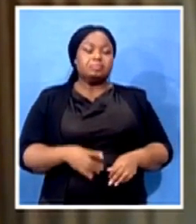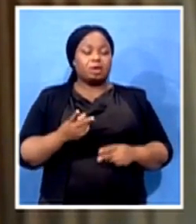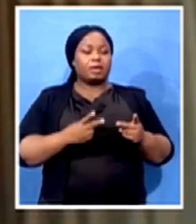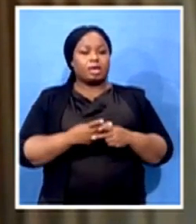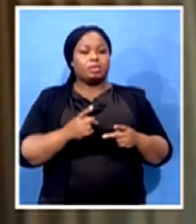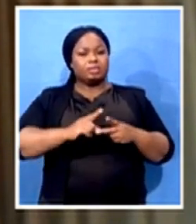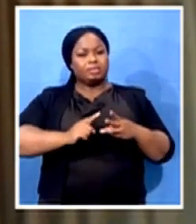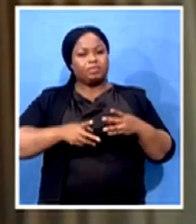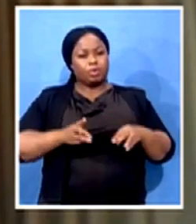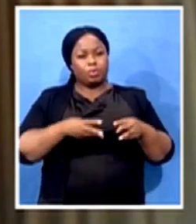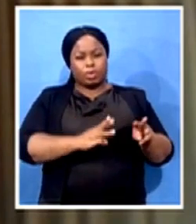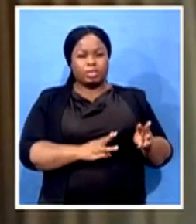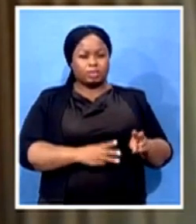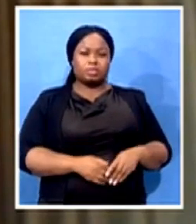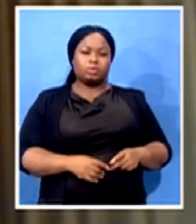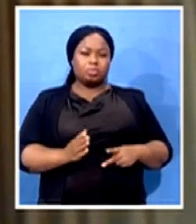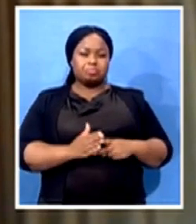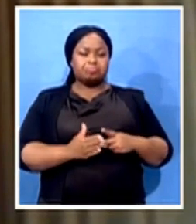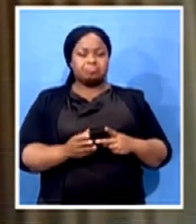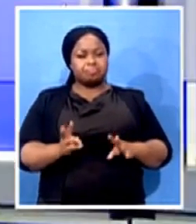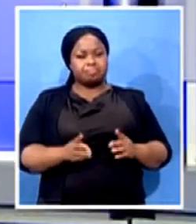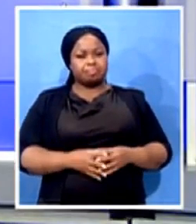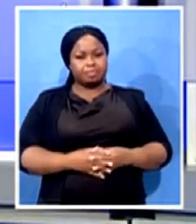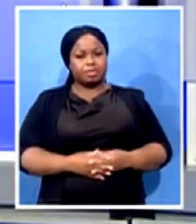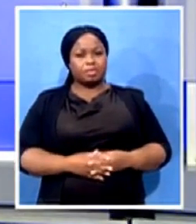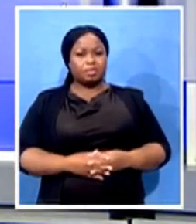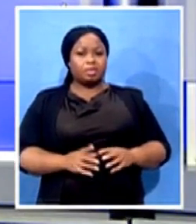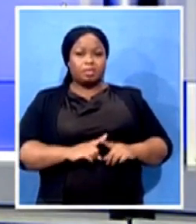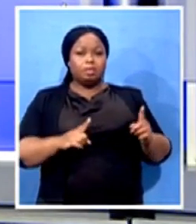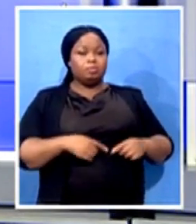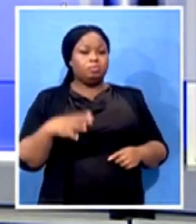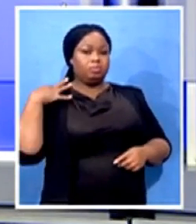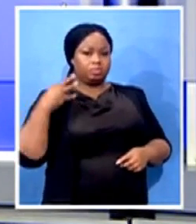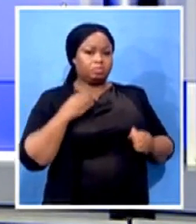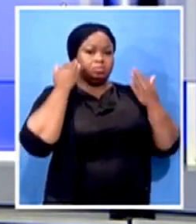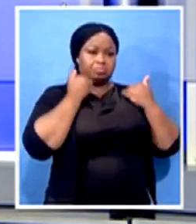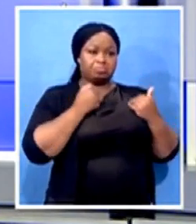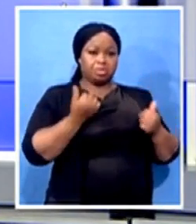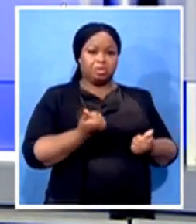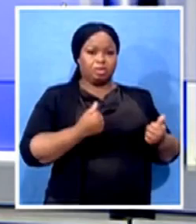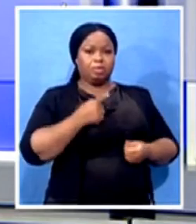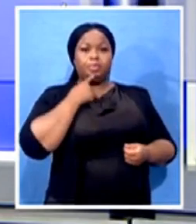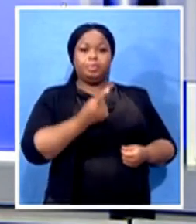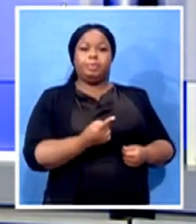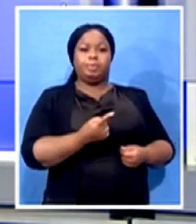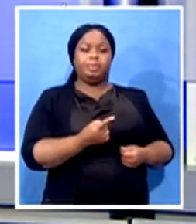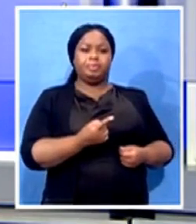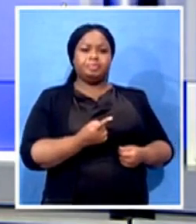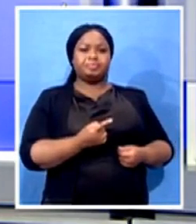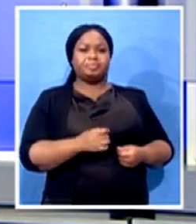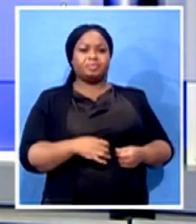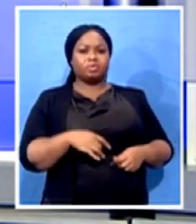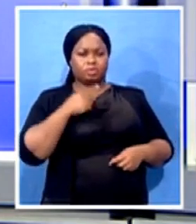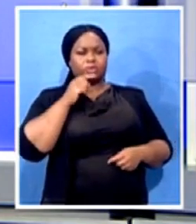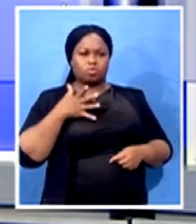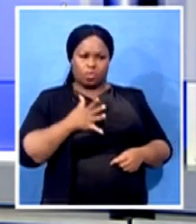follow. Yeah, although the Minister of Justice has already indicated some appetite to extradite when he showed the protocols the other day.